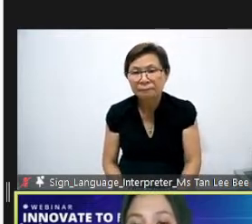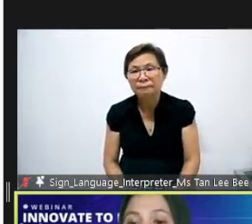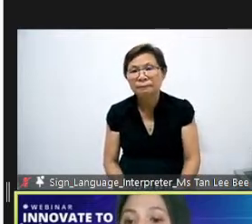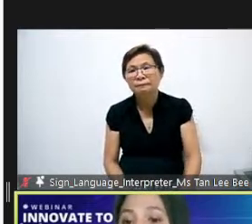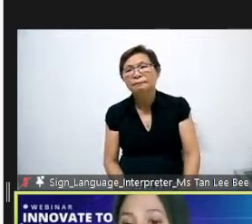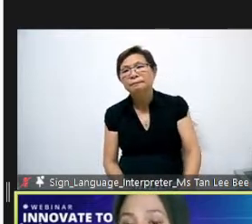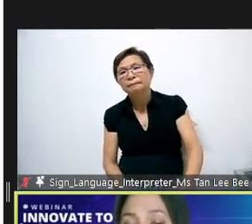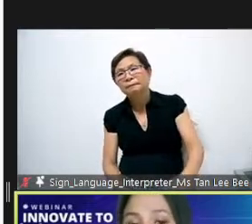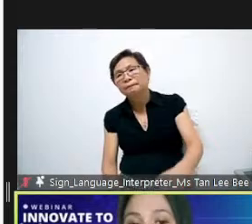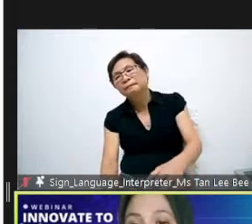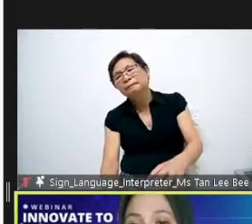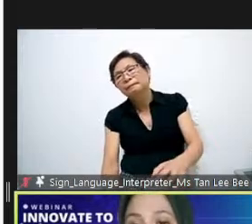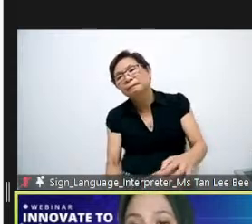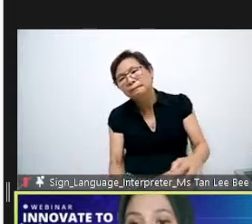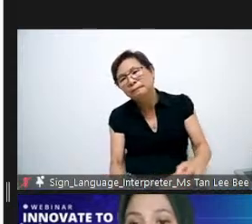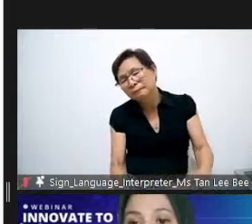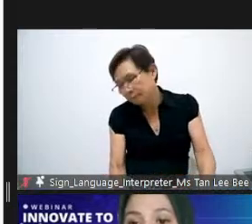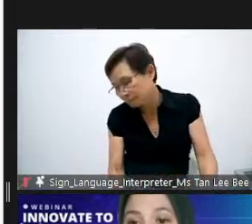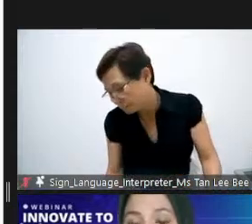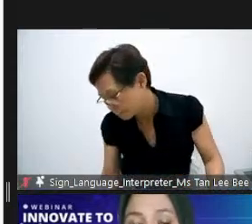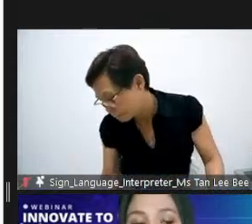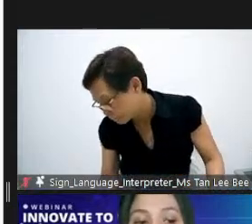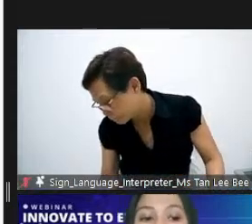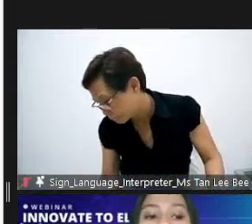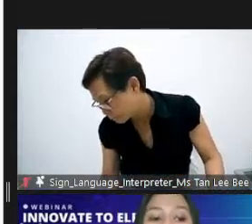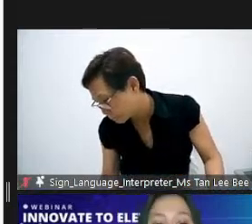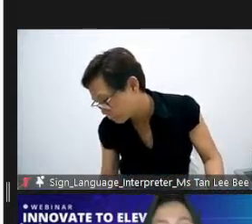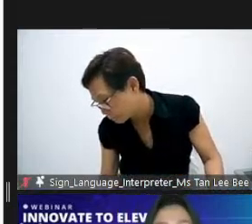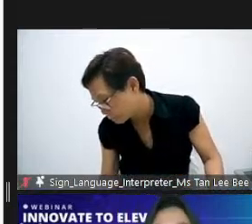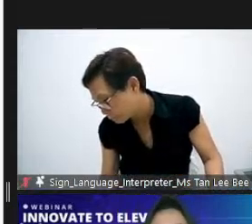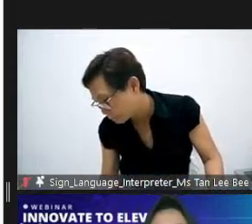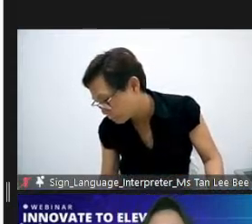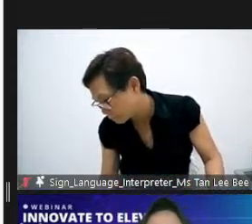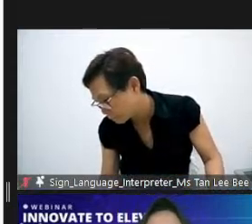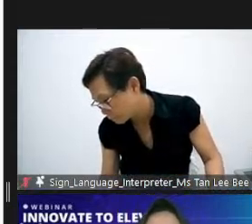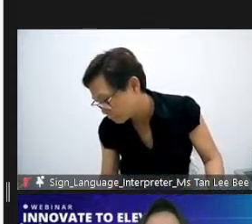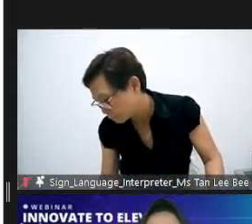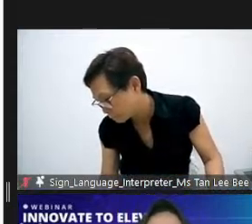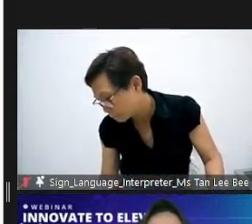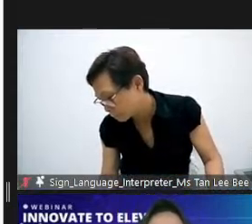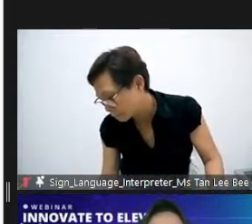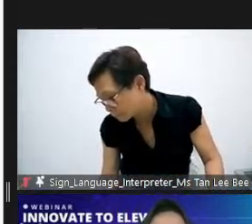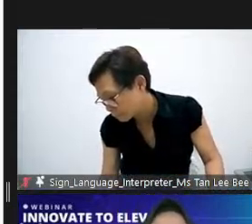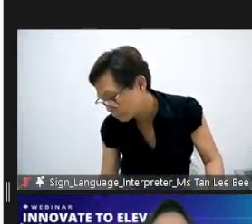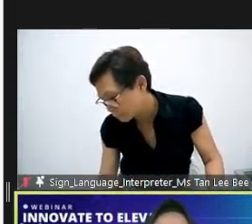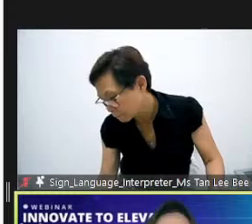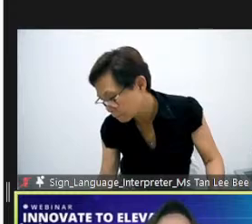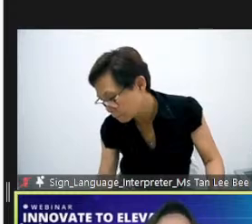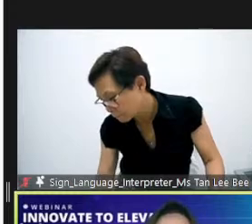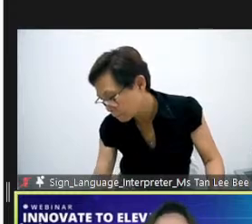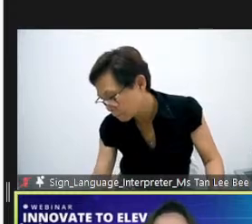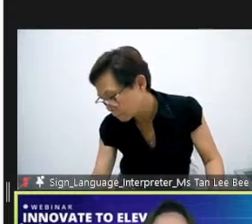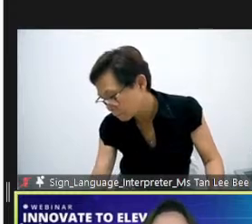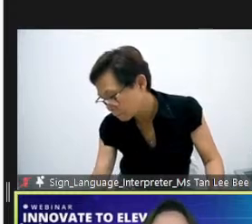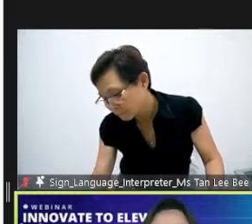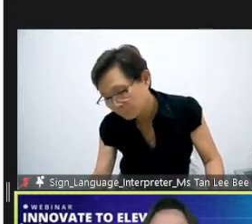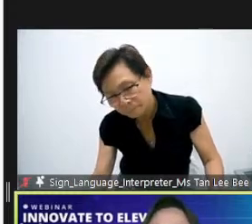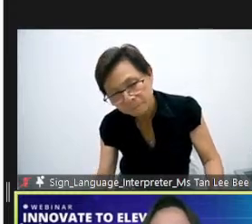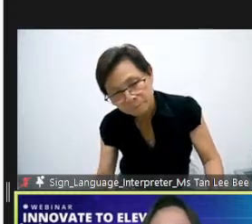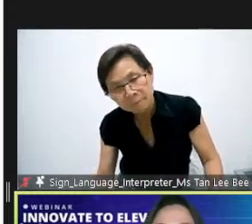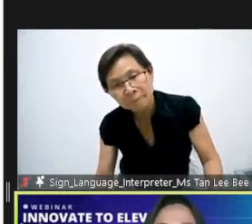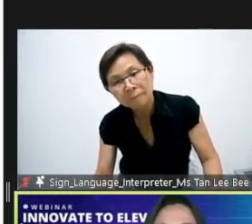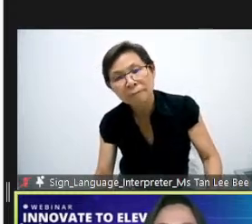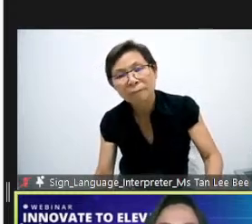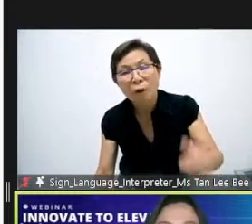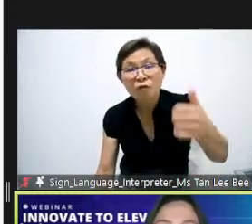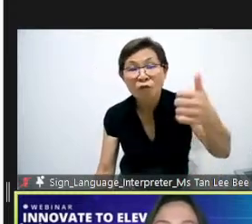Can you see my screen? Yes, we can see your screen. Okay. The first